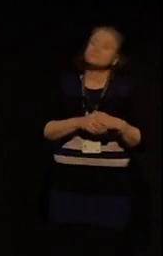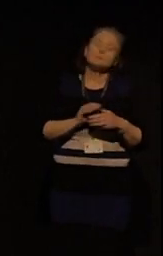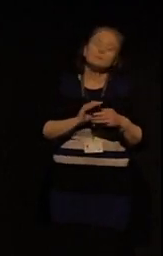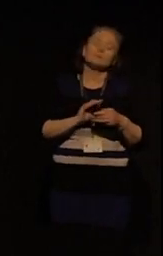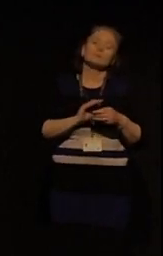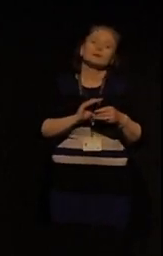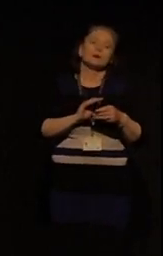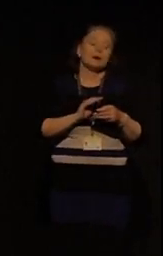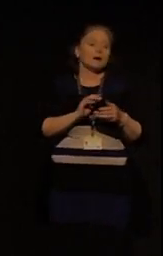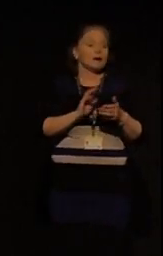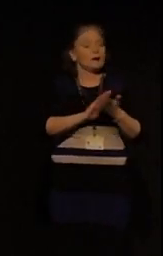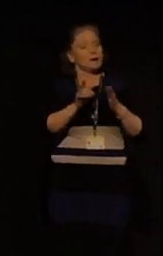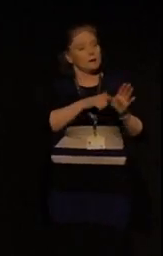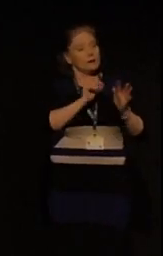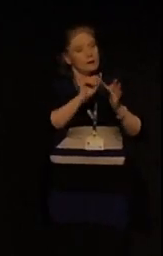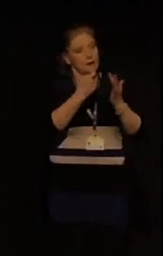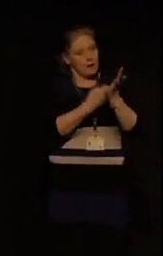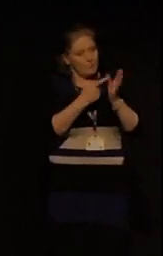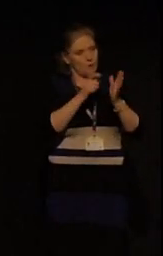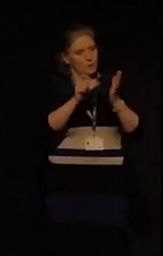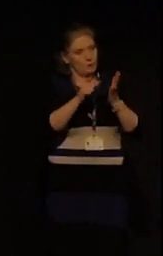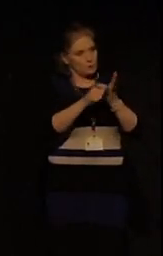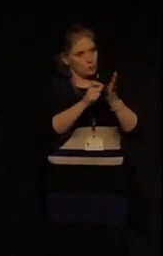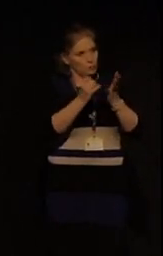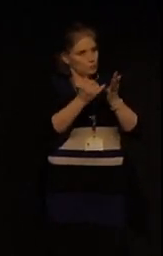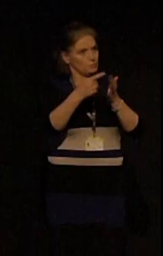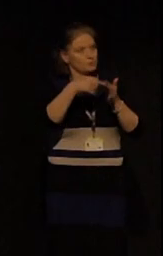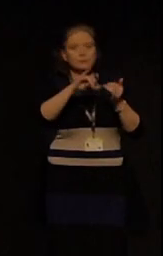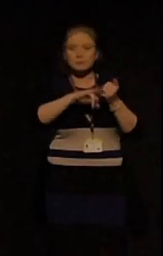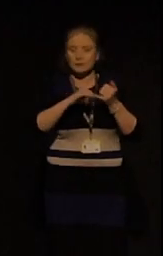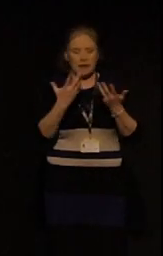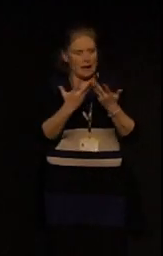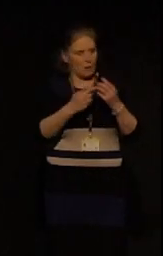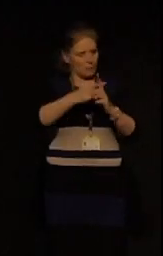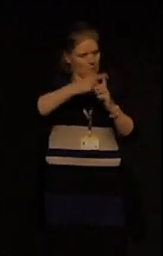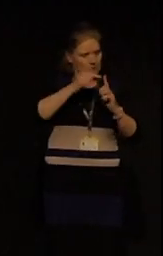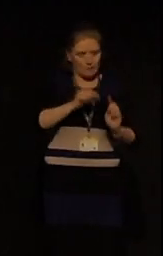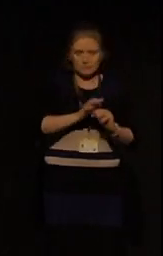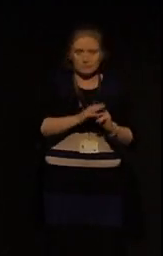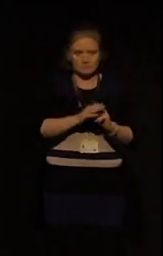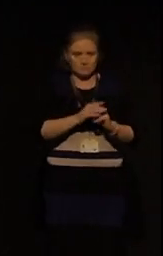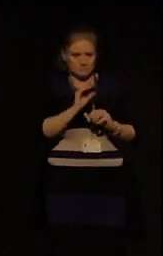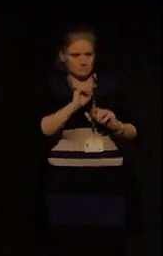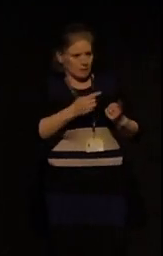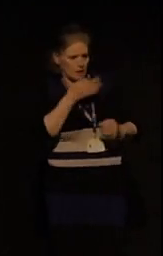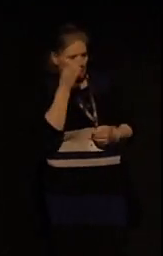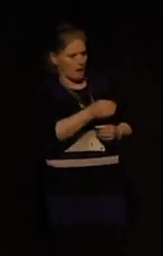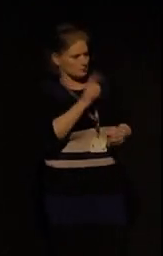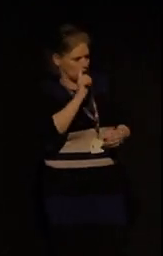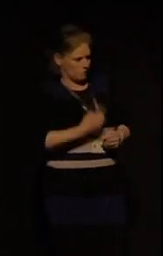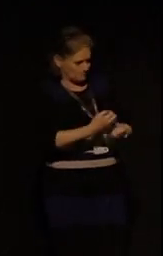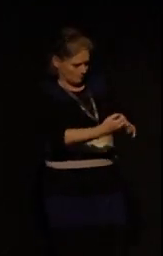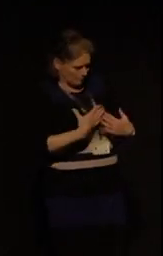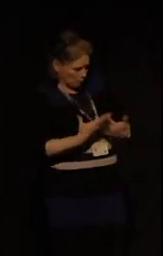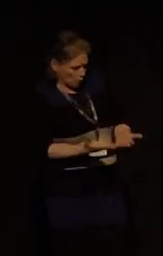Hyperacusis, how do we measure something like this? So this is when sounds are too loud. How can you ask a rat to tell you when things